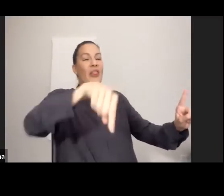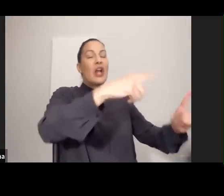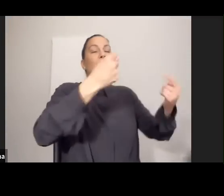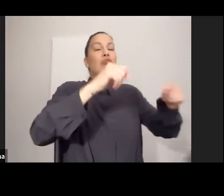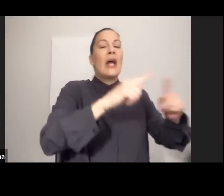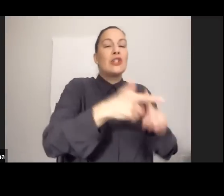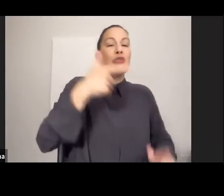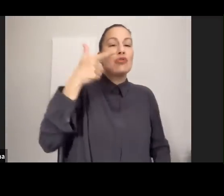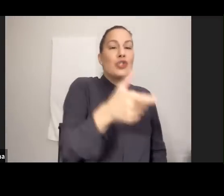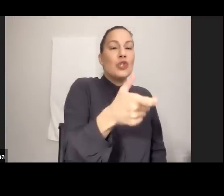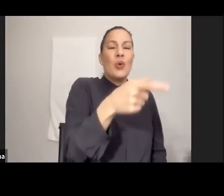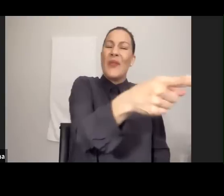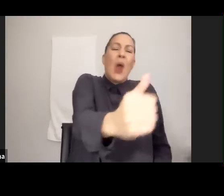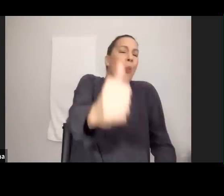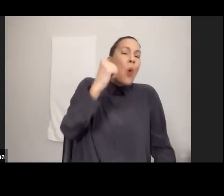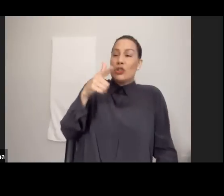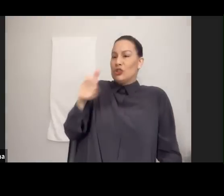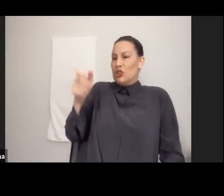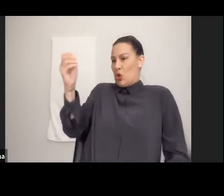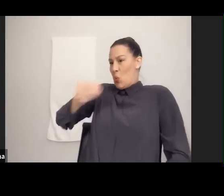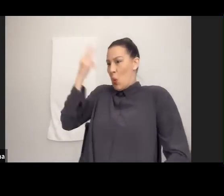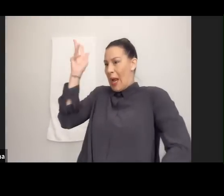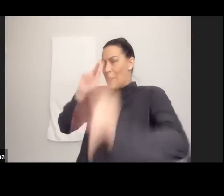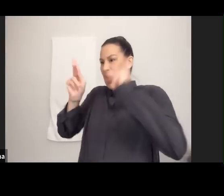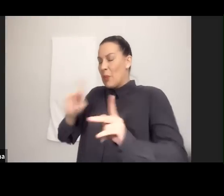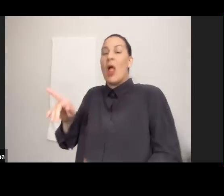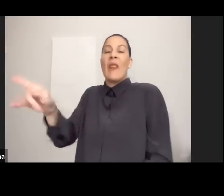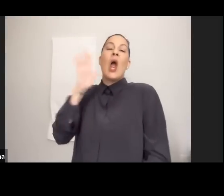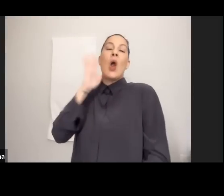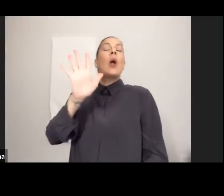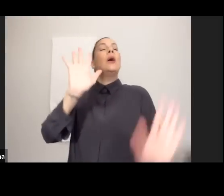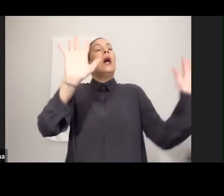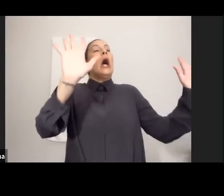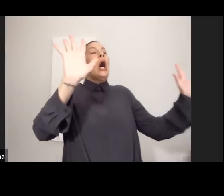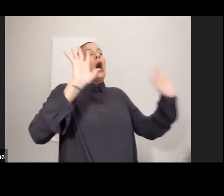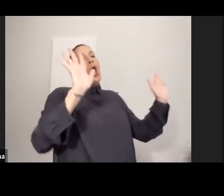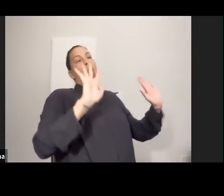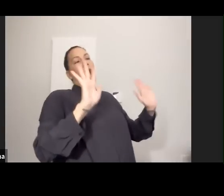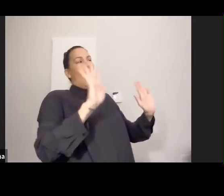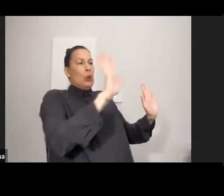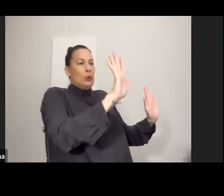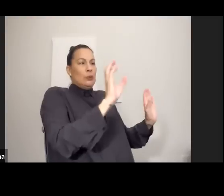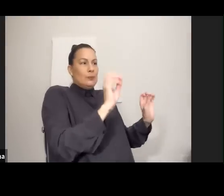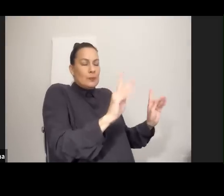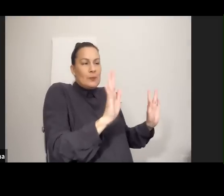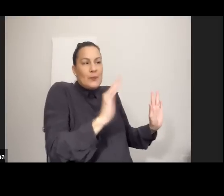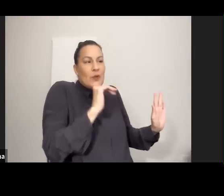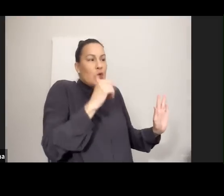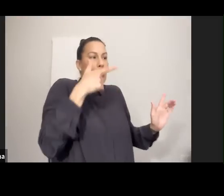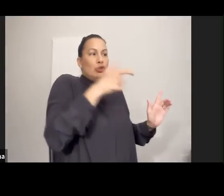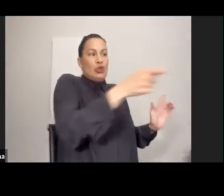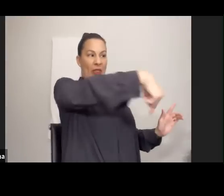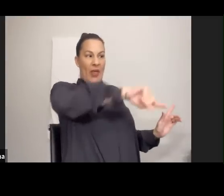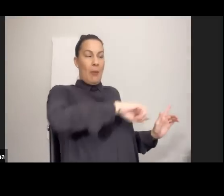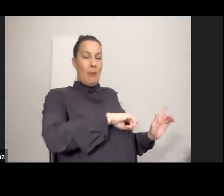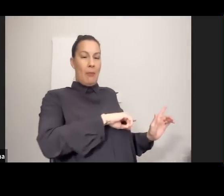going to shoot you. They're going to say, okay, stop, that's Karen. Stop, that's Becky. Don't shoot